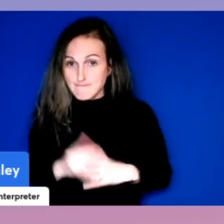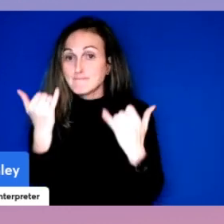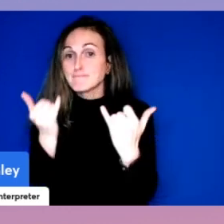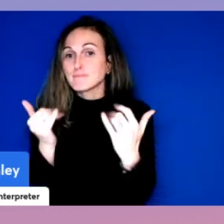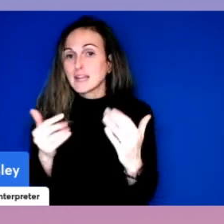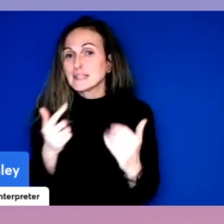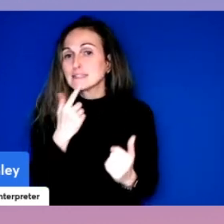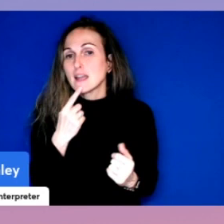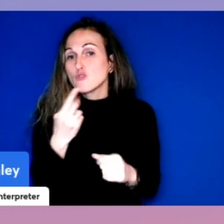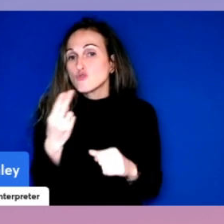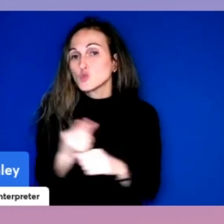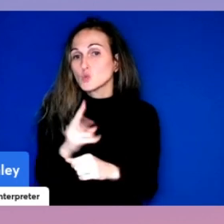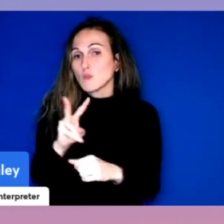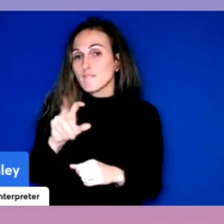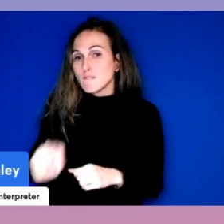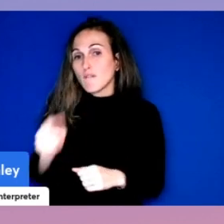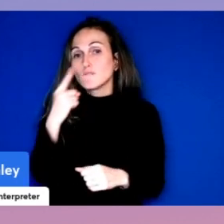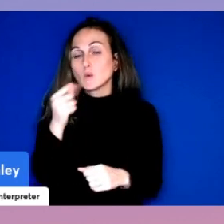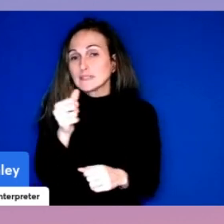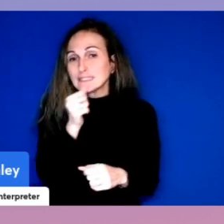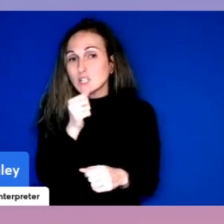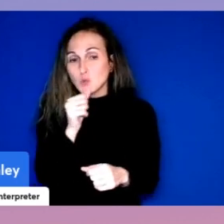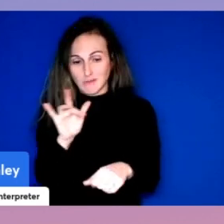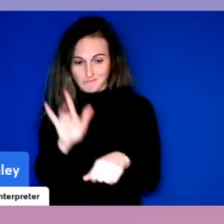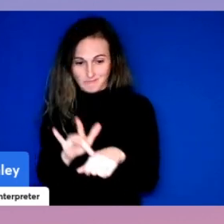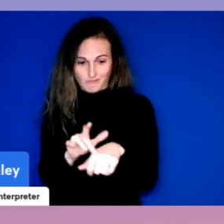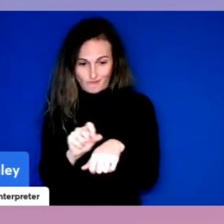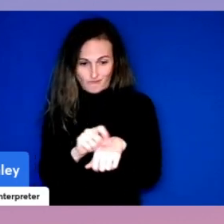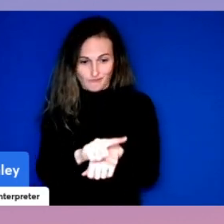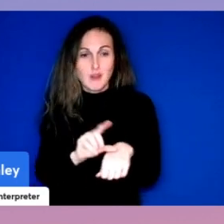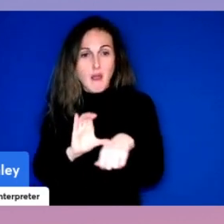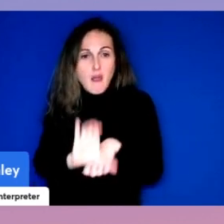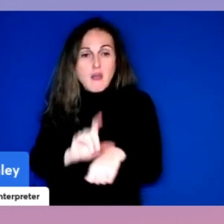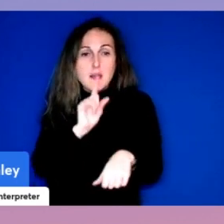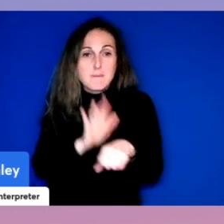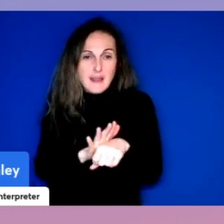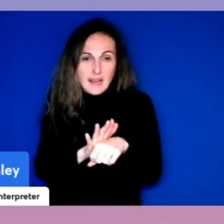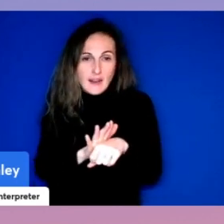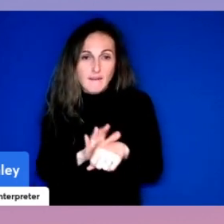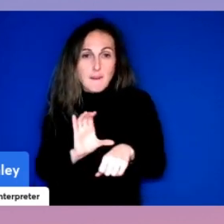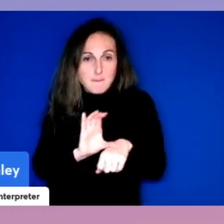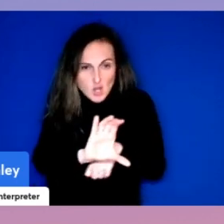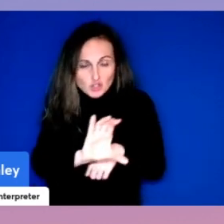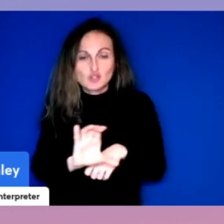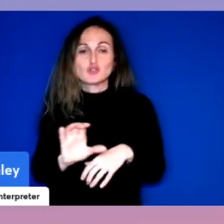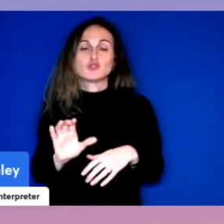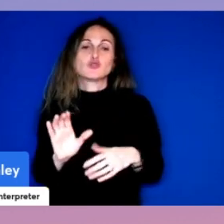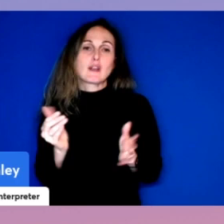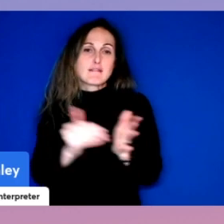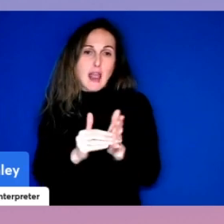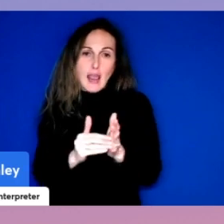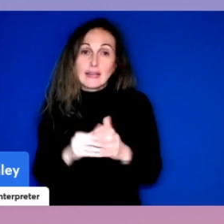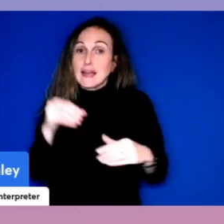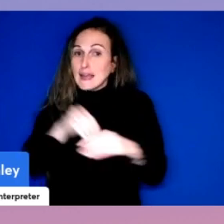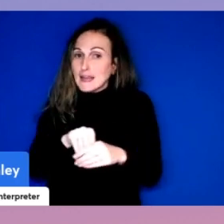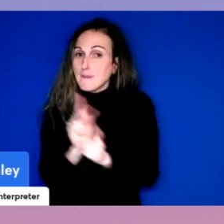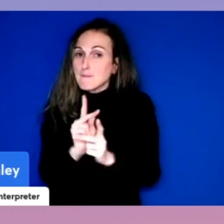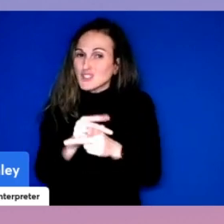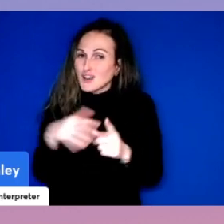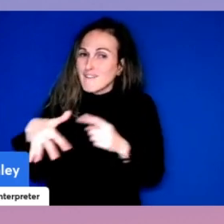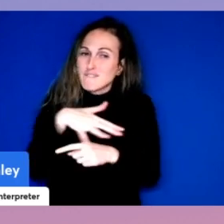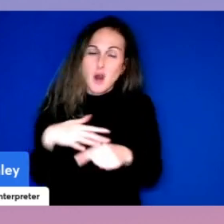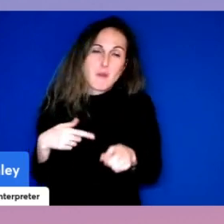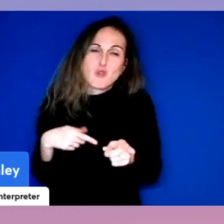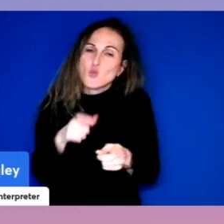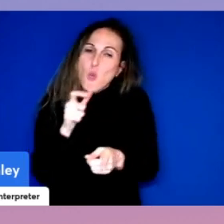for secrets. I'm going to commit this, and I'm going to push that. And again, in a production environment, you won't just